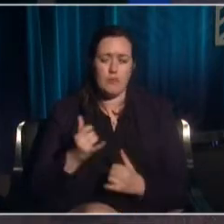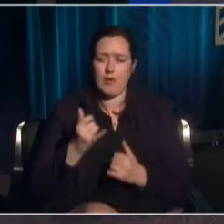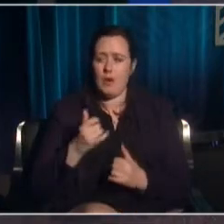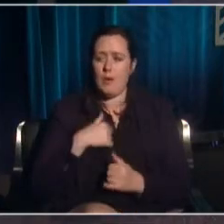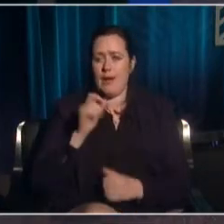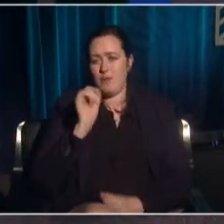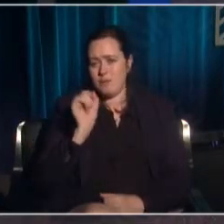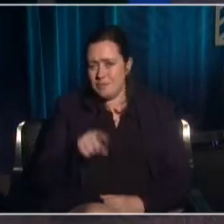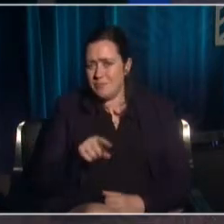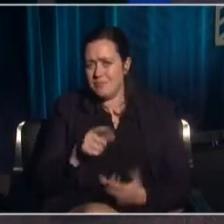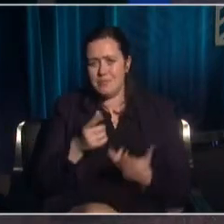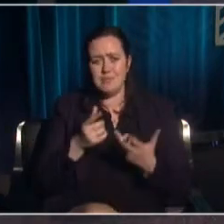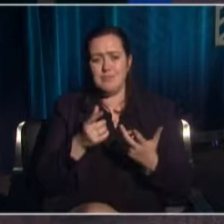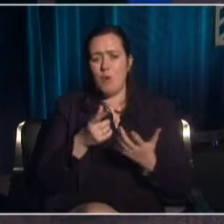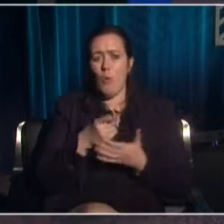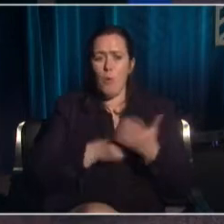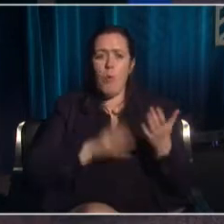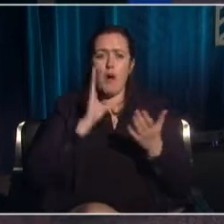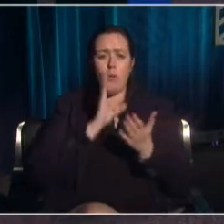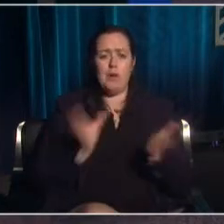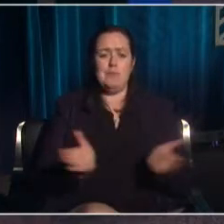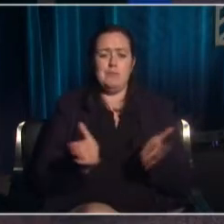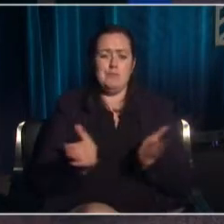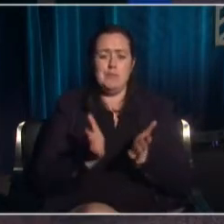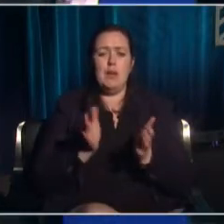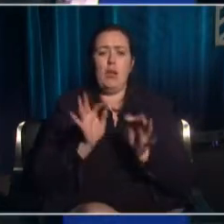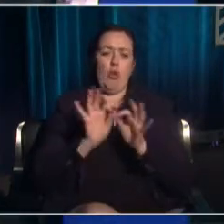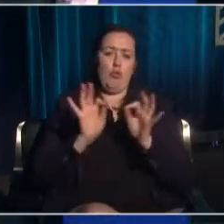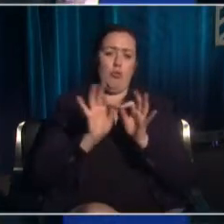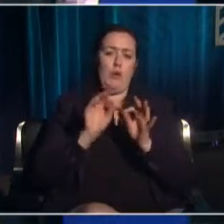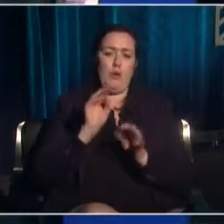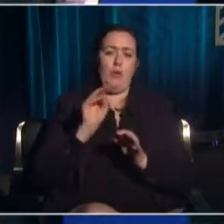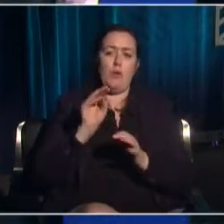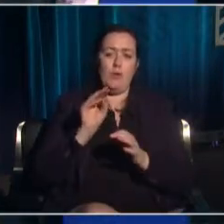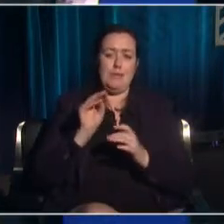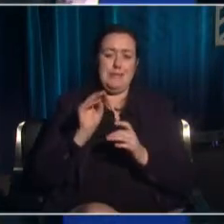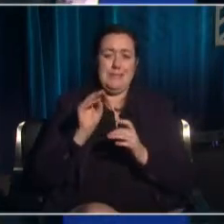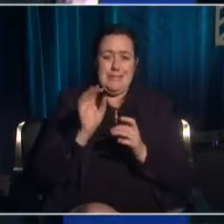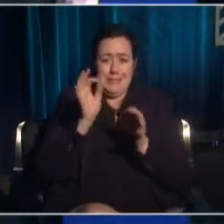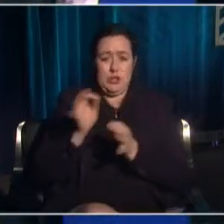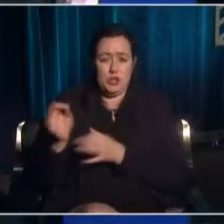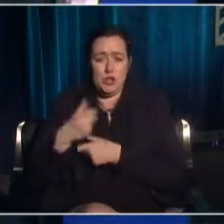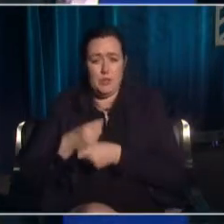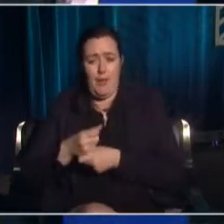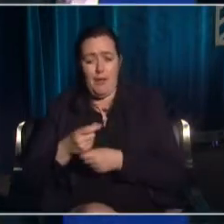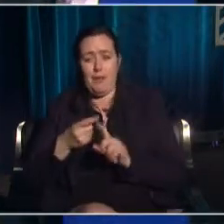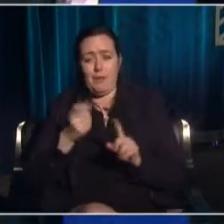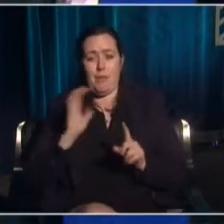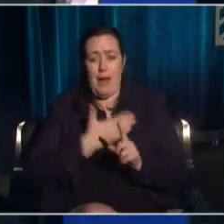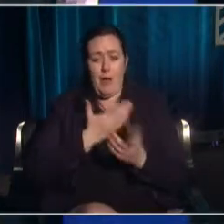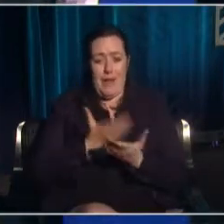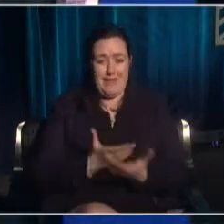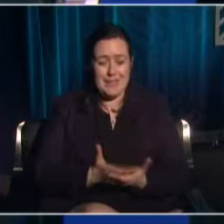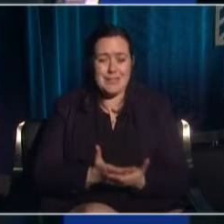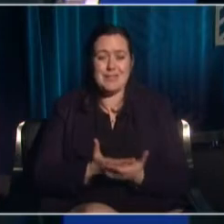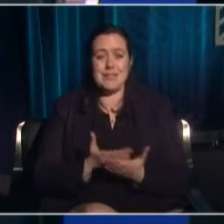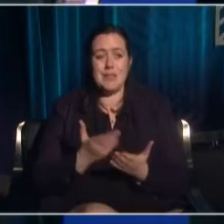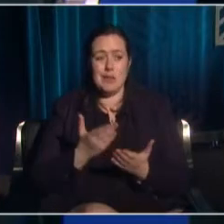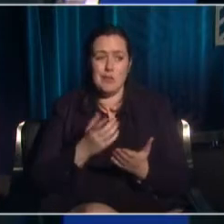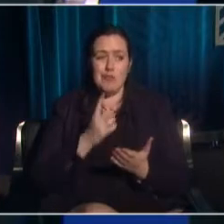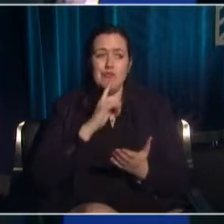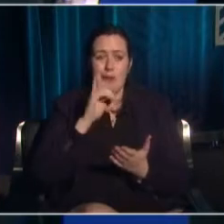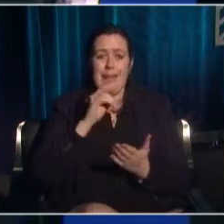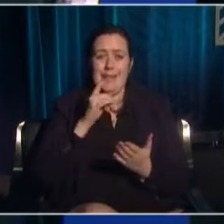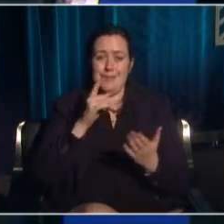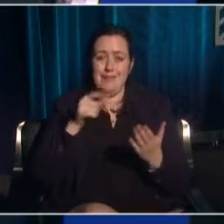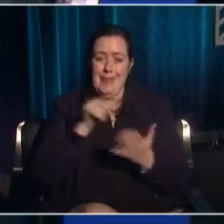what's going to drive the critical mass of decision makers? And from all the evidence we've seen, actually, you've got huge levels of support